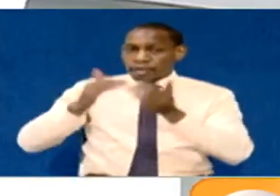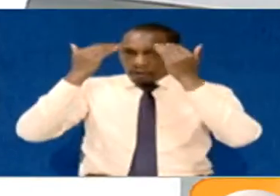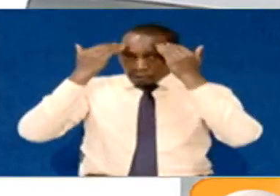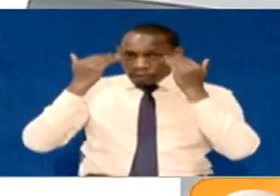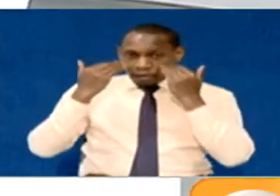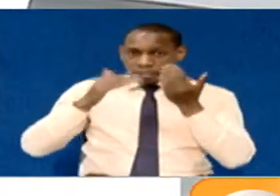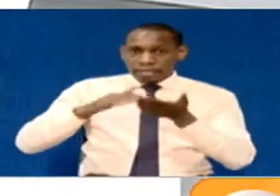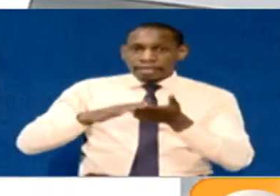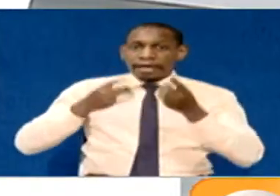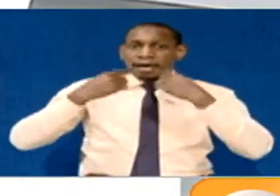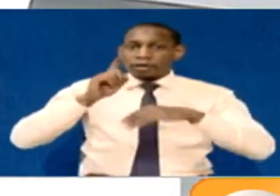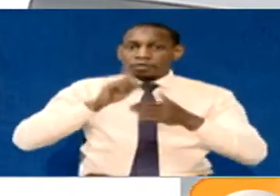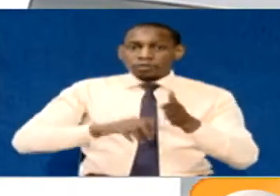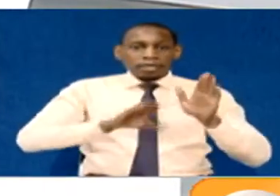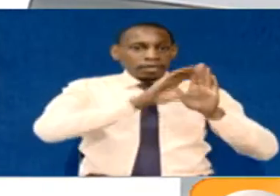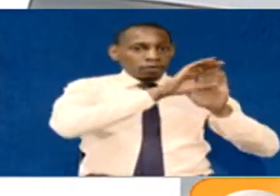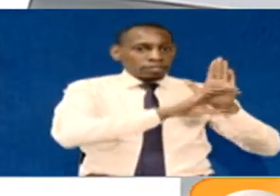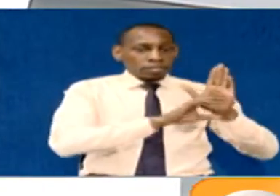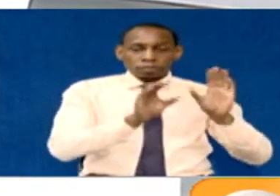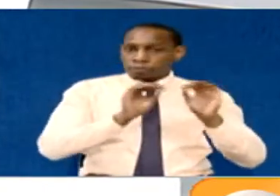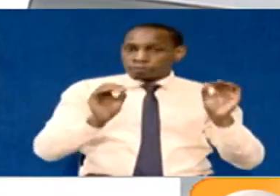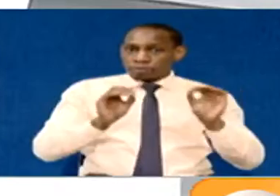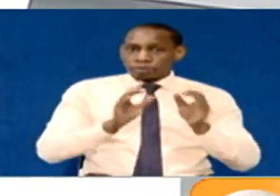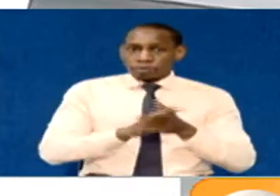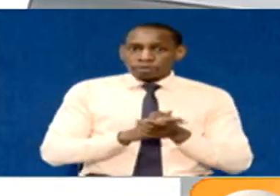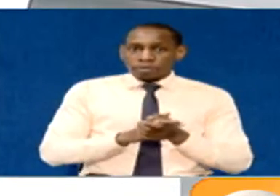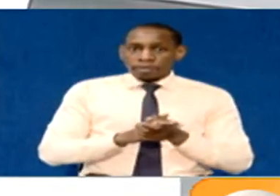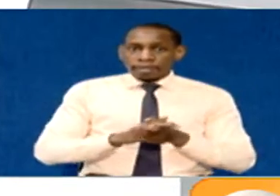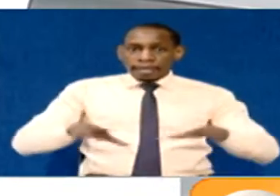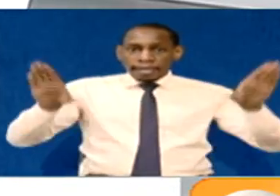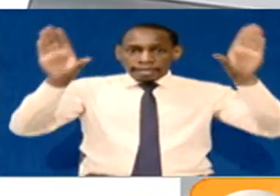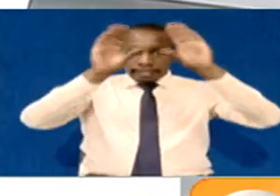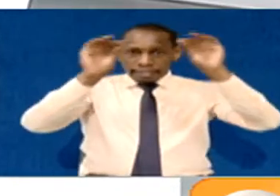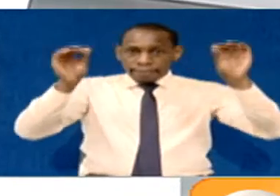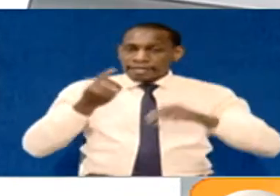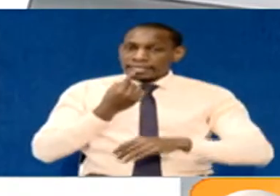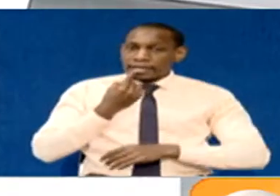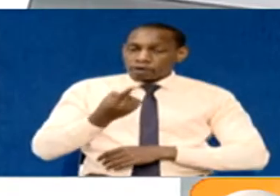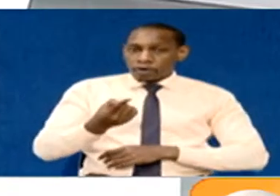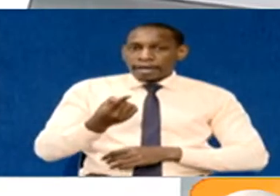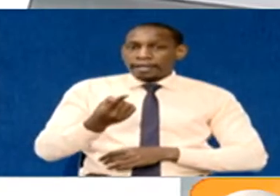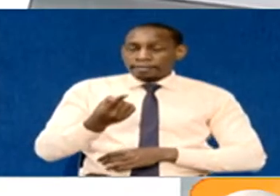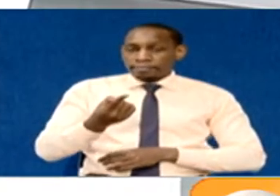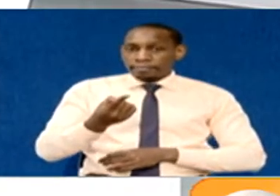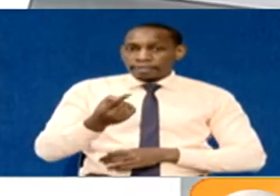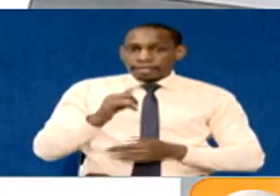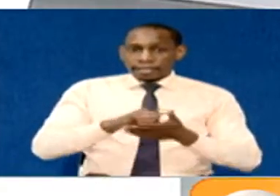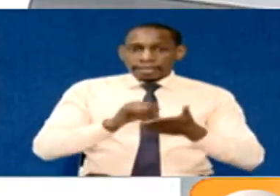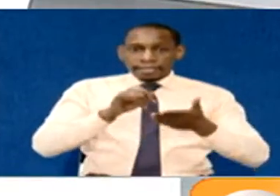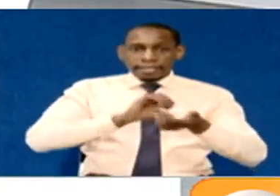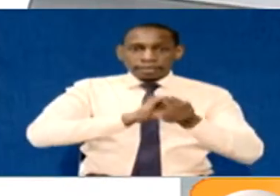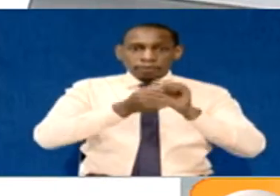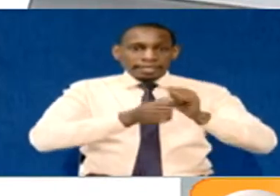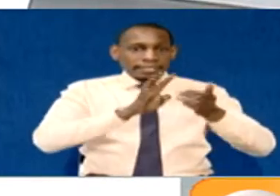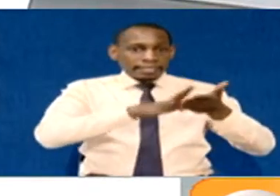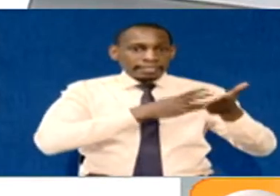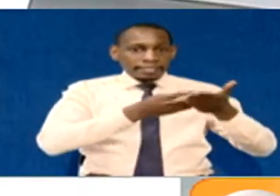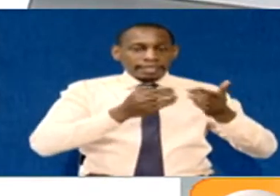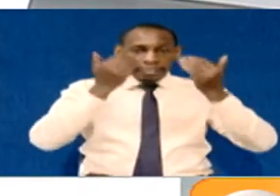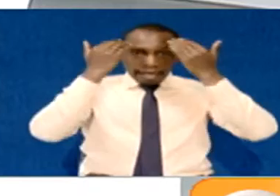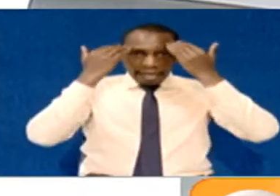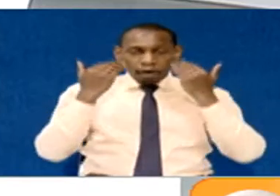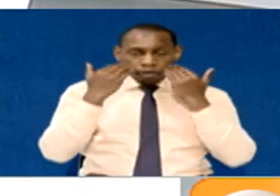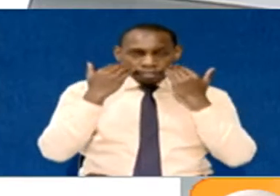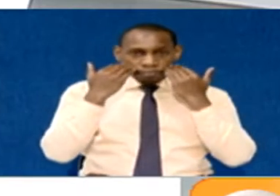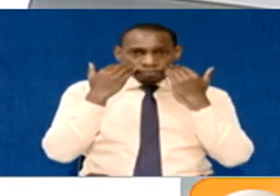basically declaring unconstitutional his executive order, which appeared to restructure the